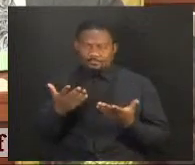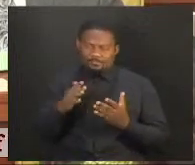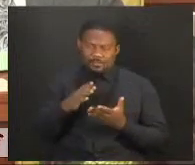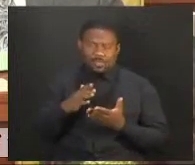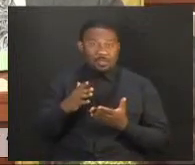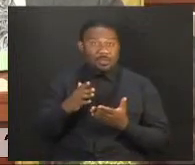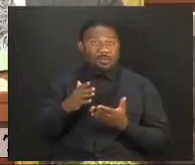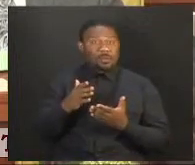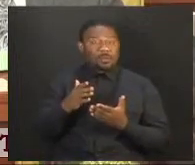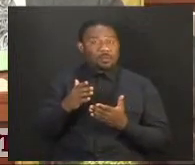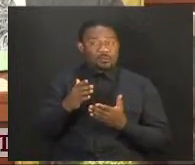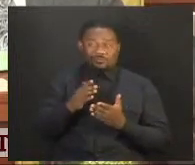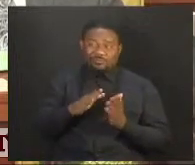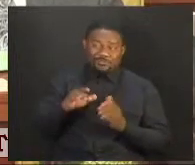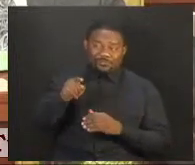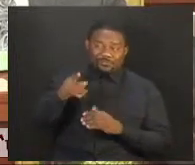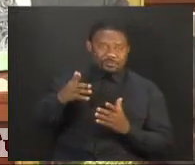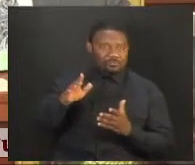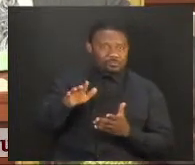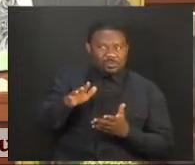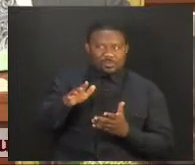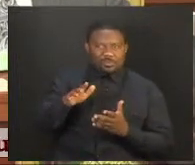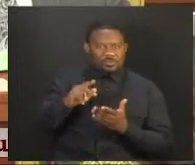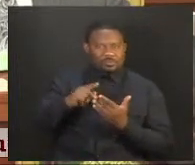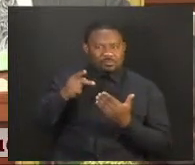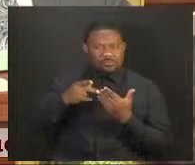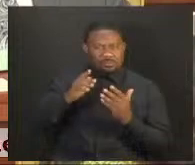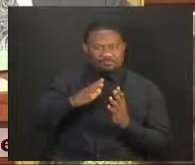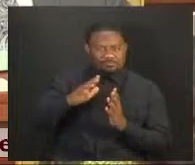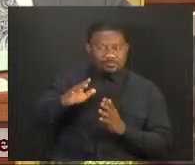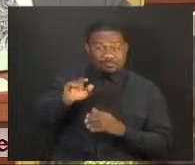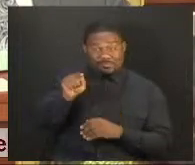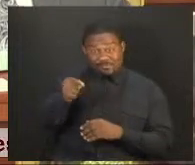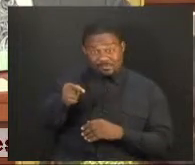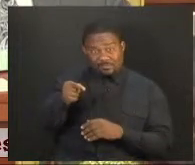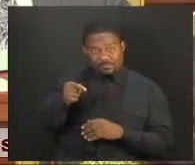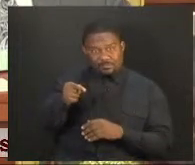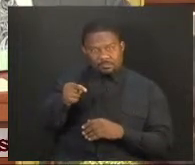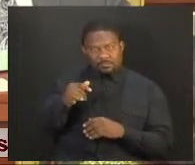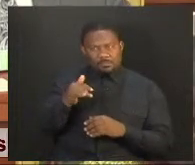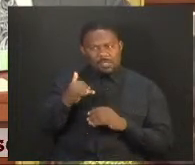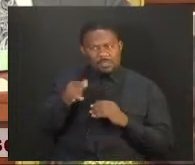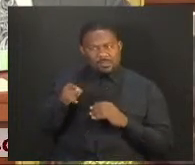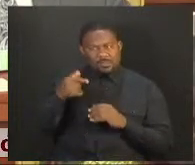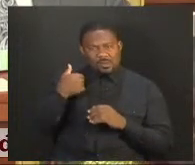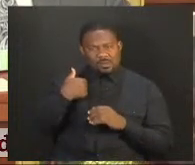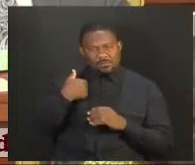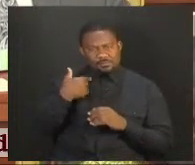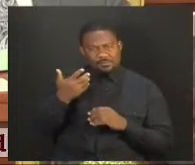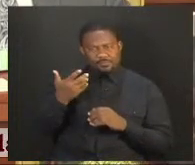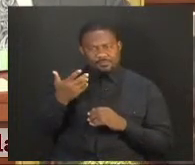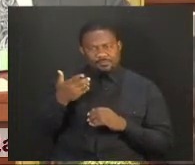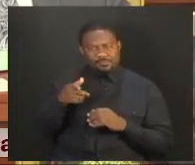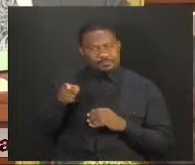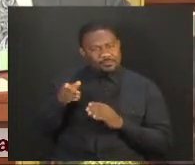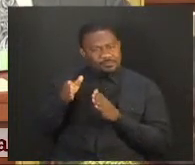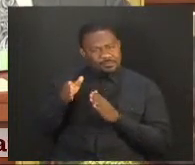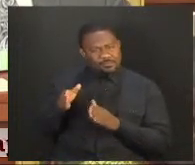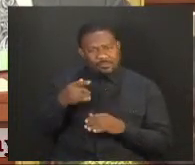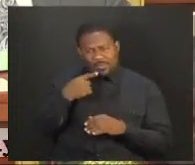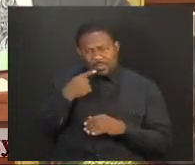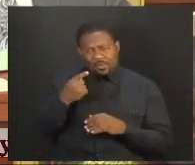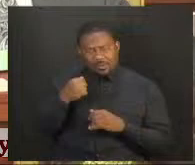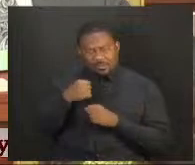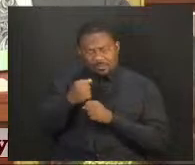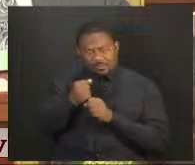projects, the mistake here is the phrase, the maker of the statement has to be deleted.